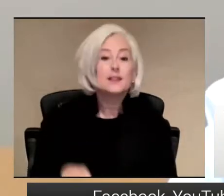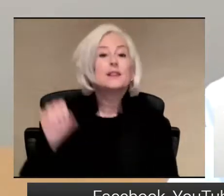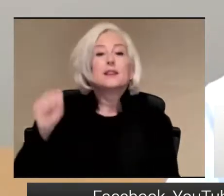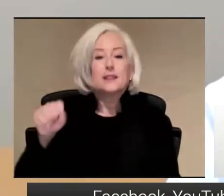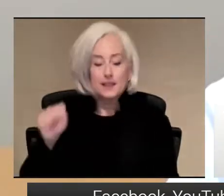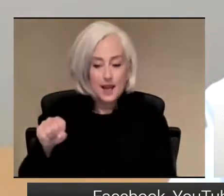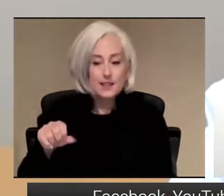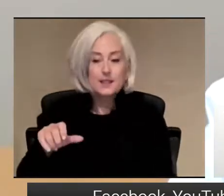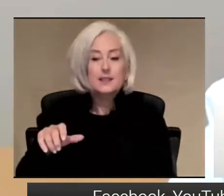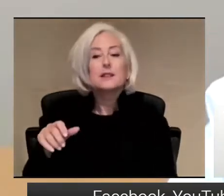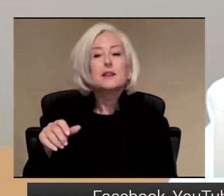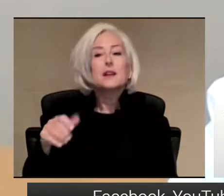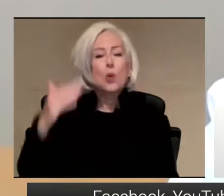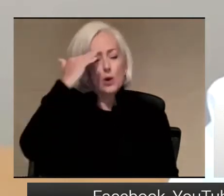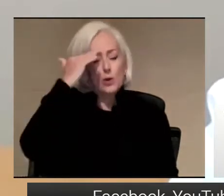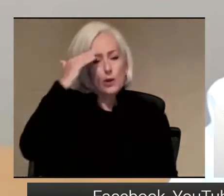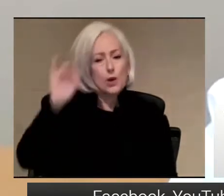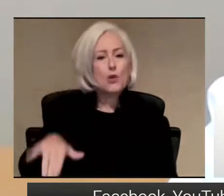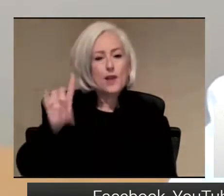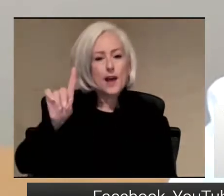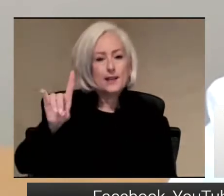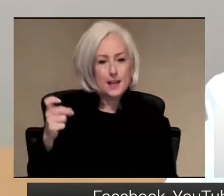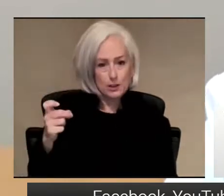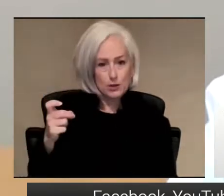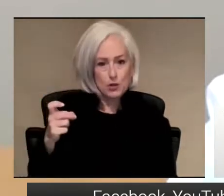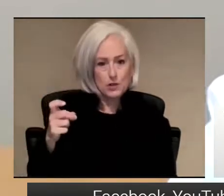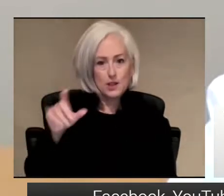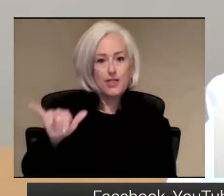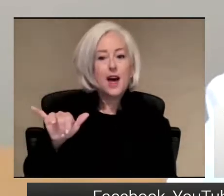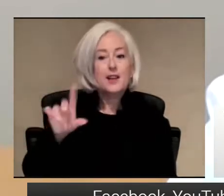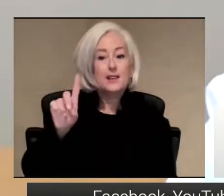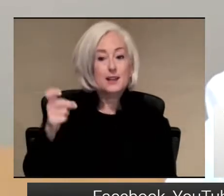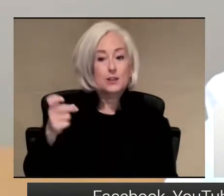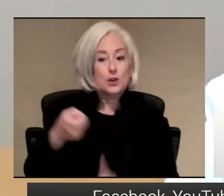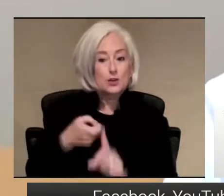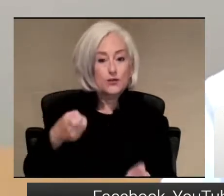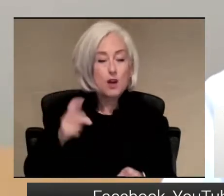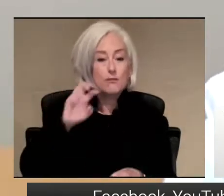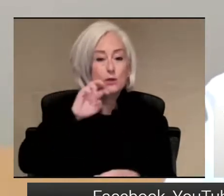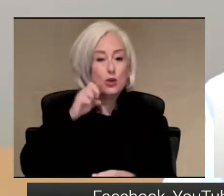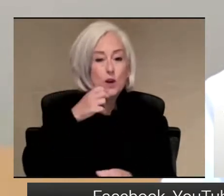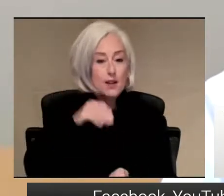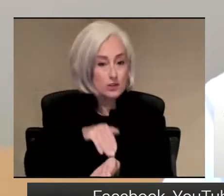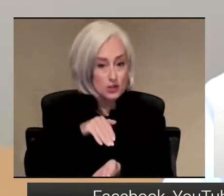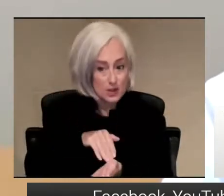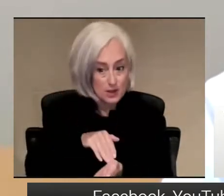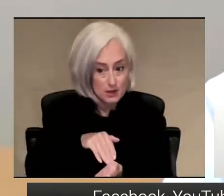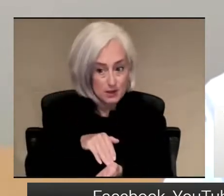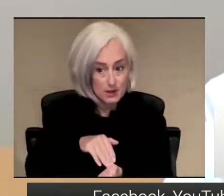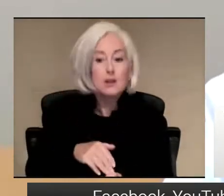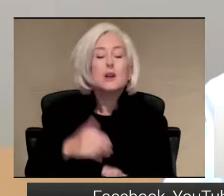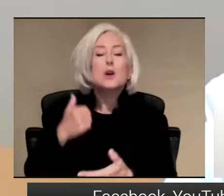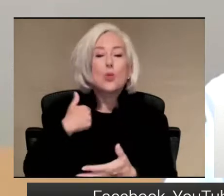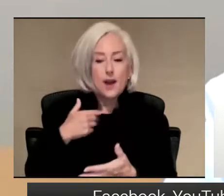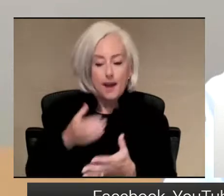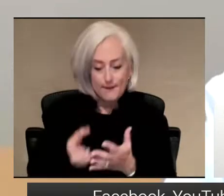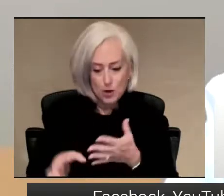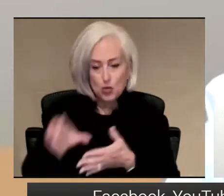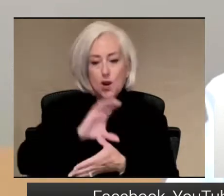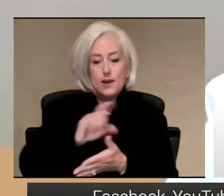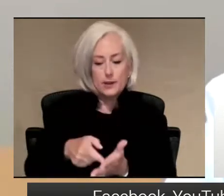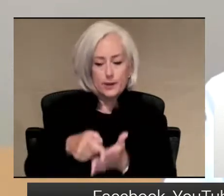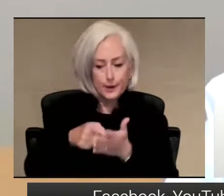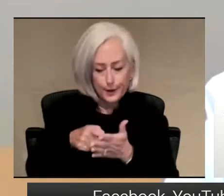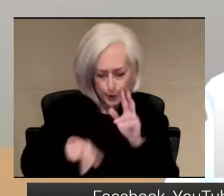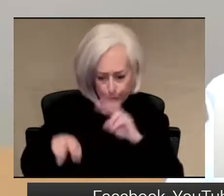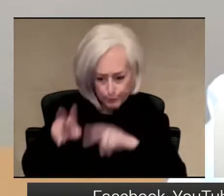made, by neurologists. Once the diagnosis is made, we have this criteria of monitoring these patients frequently. The